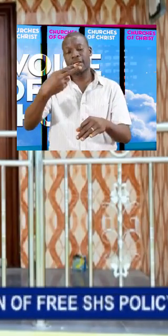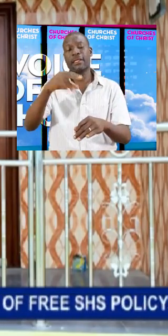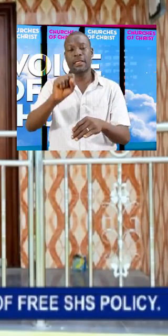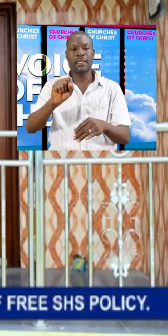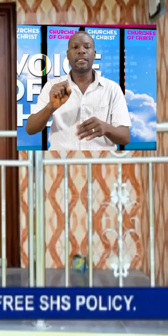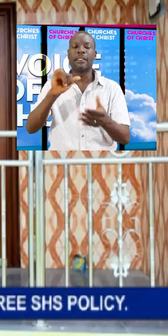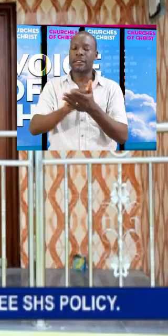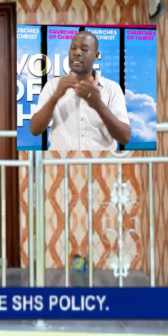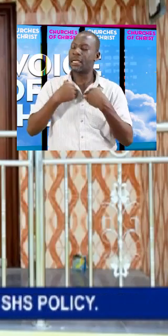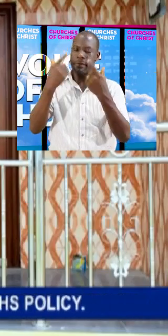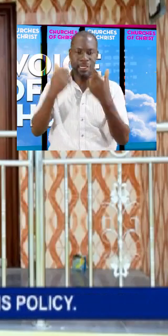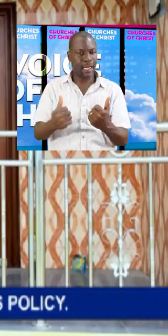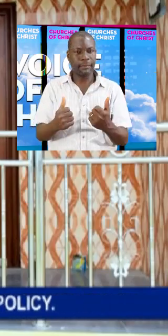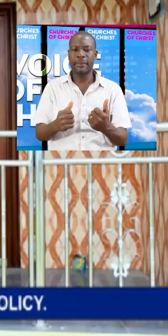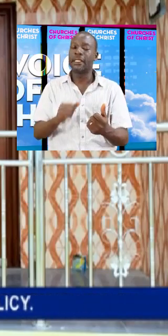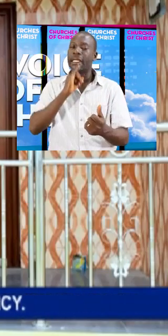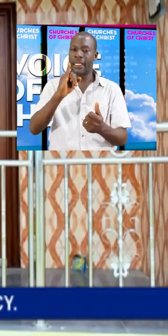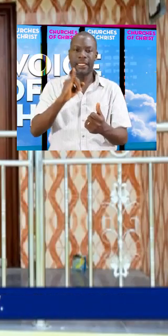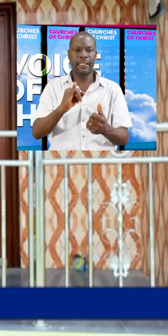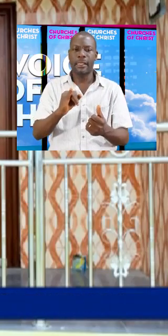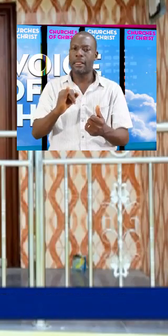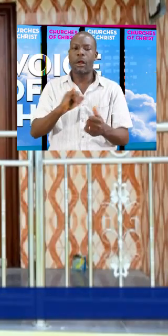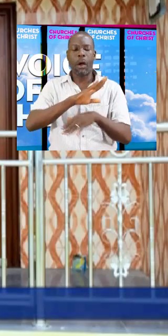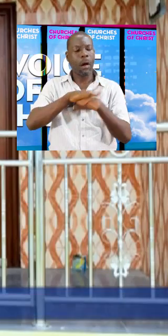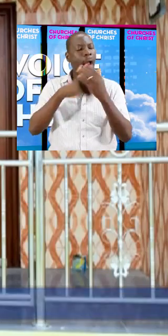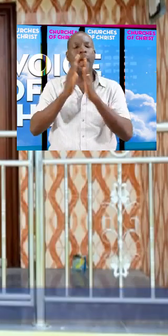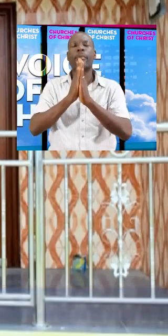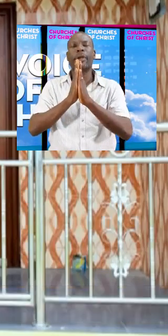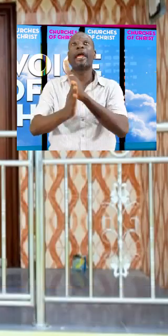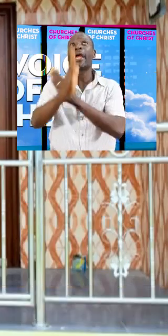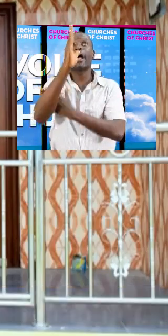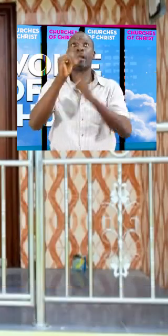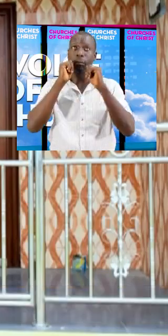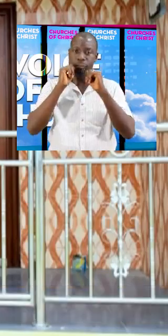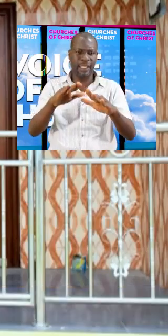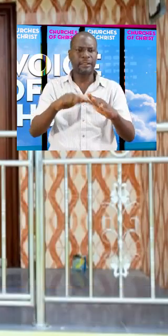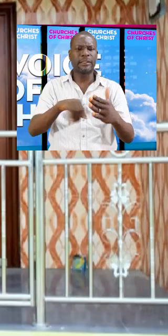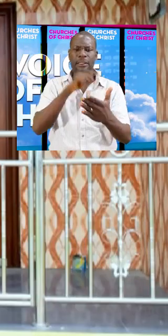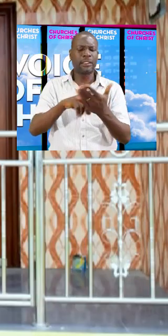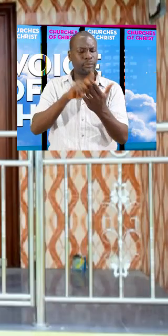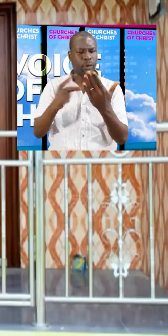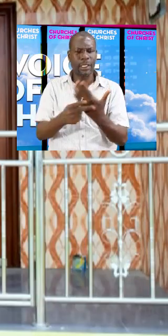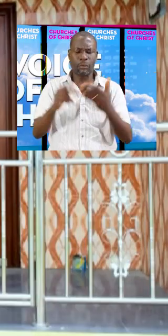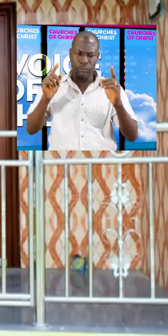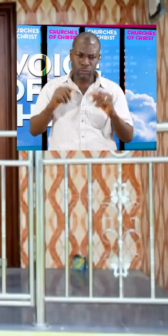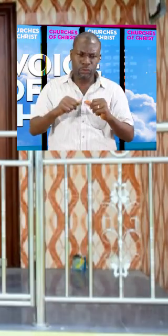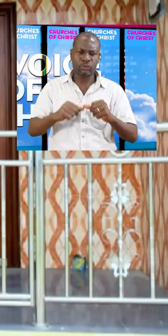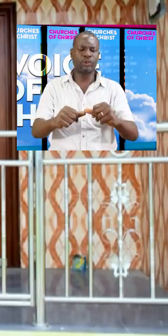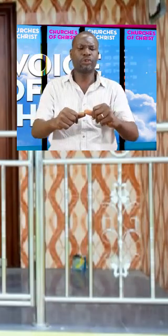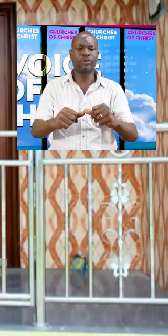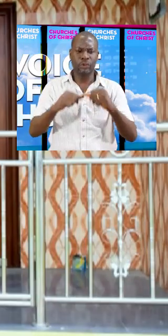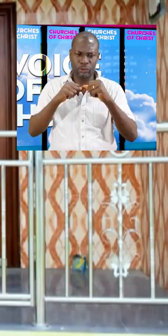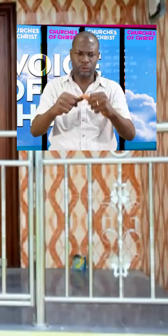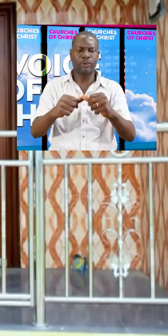aba abebo ade no me mpa ye nyina ne se yehu anyankopon emwa na enkoso na